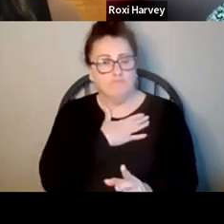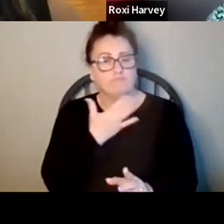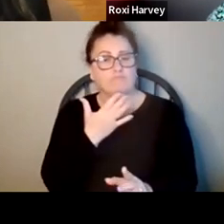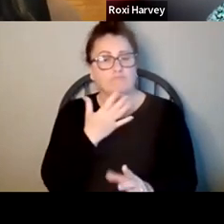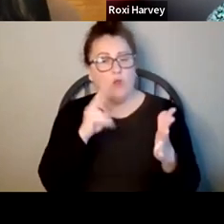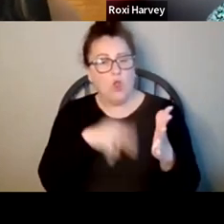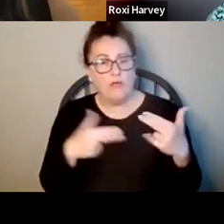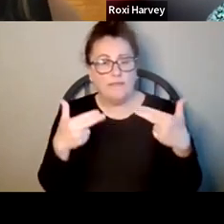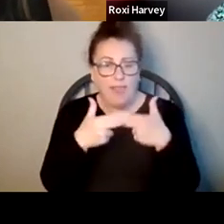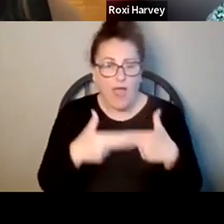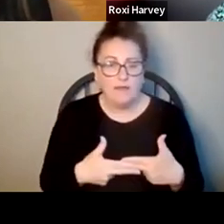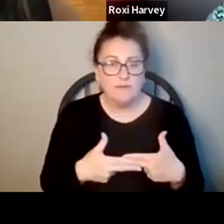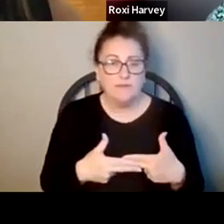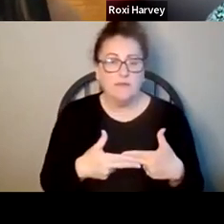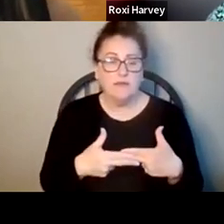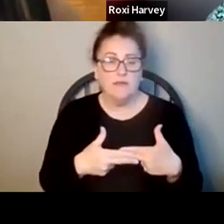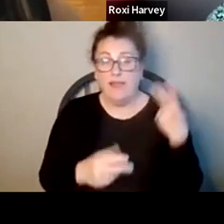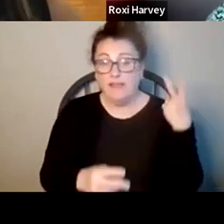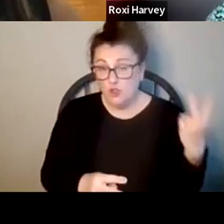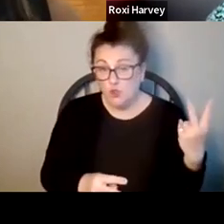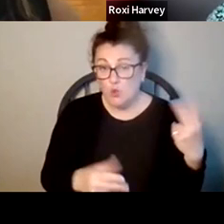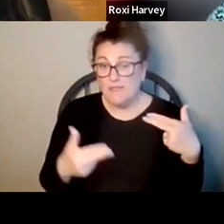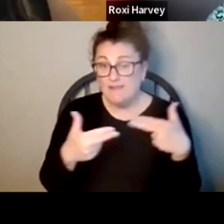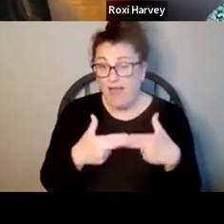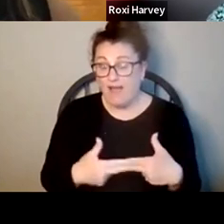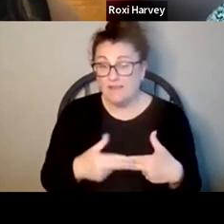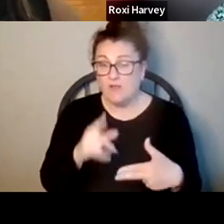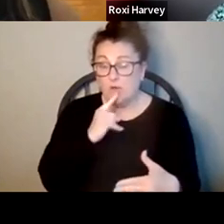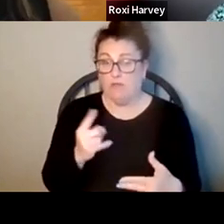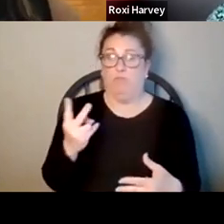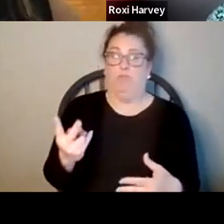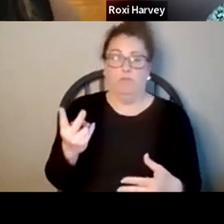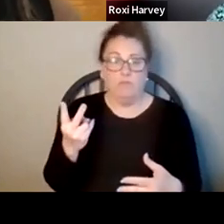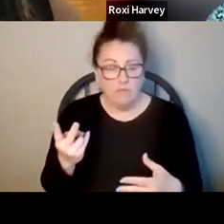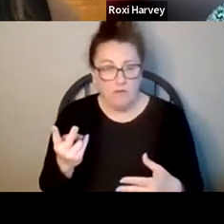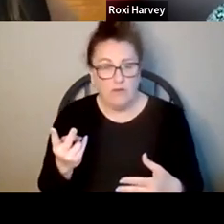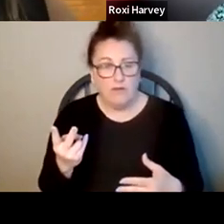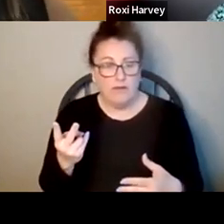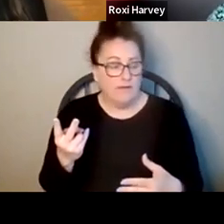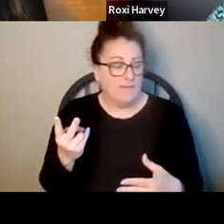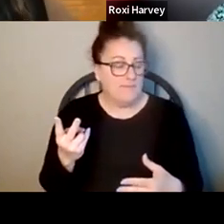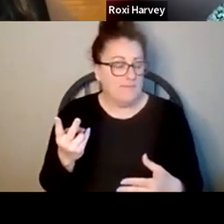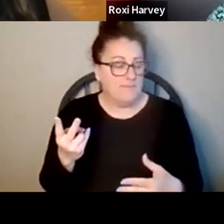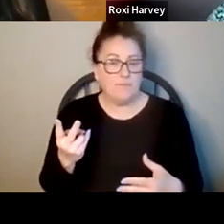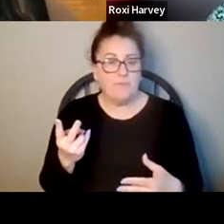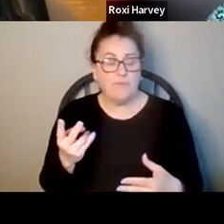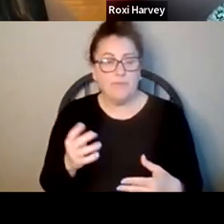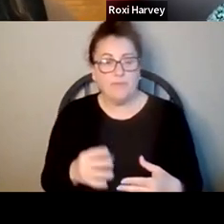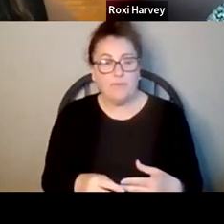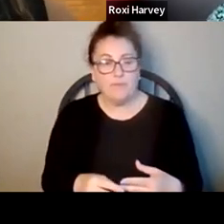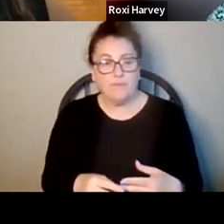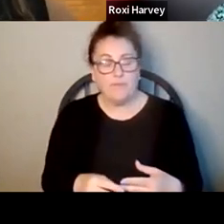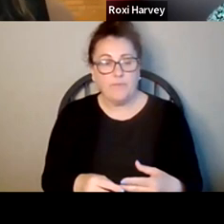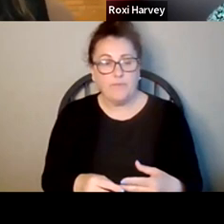the slides is that there are two slides that jumped out at me, you know, but even in view of the